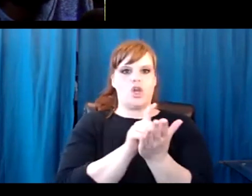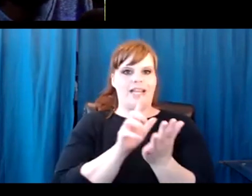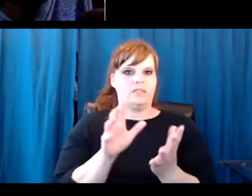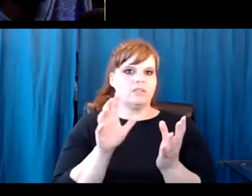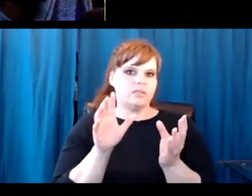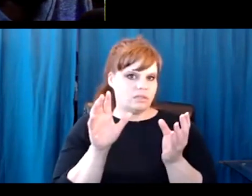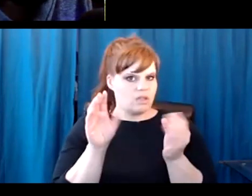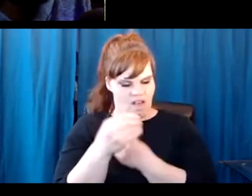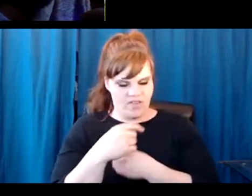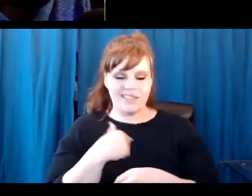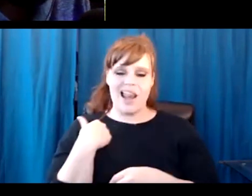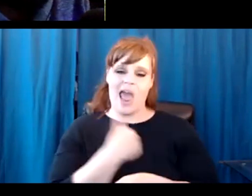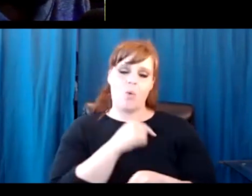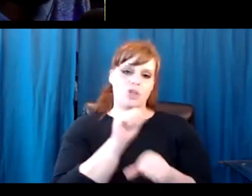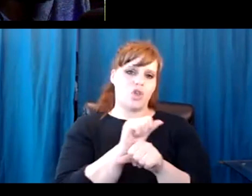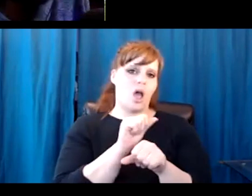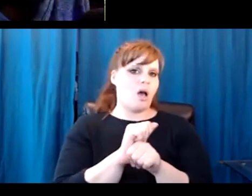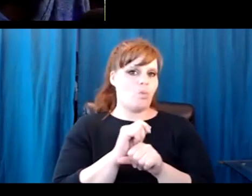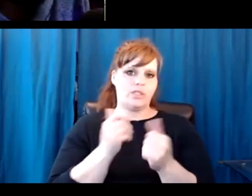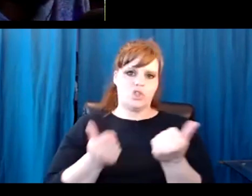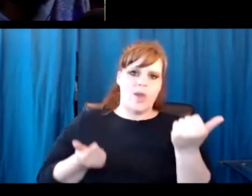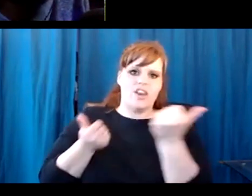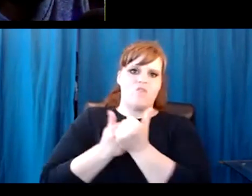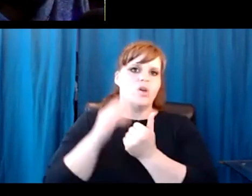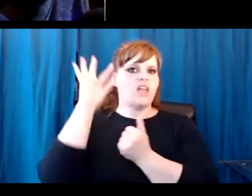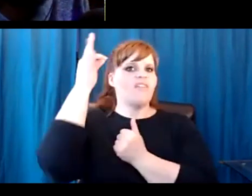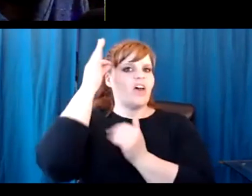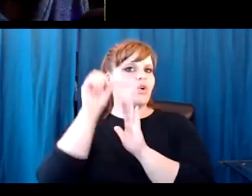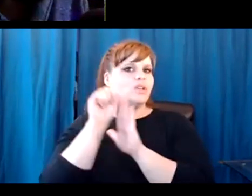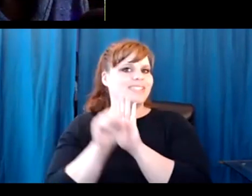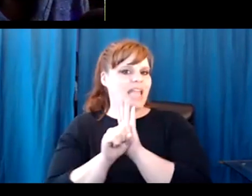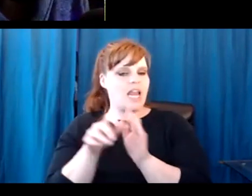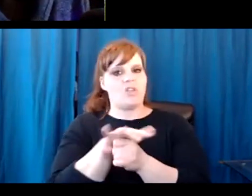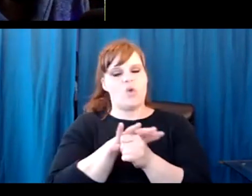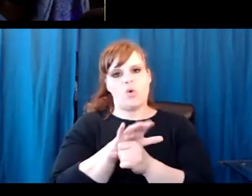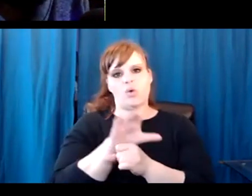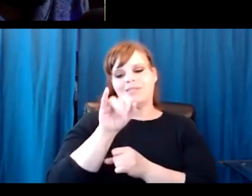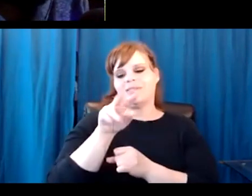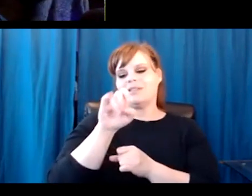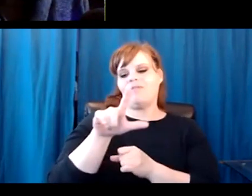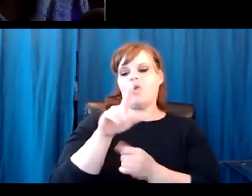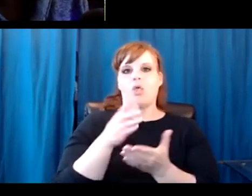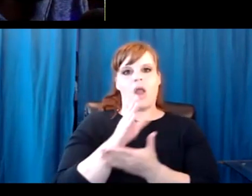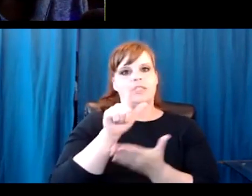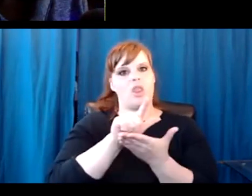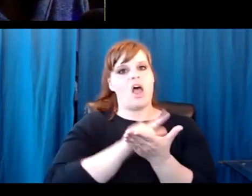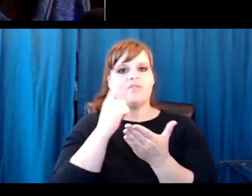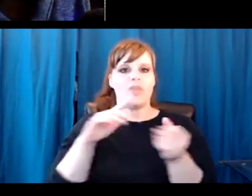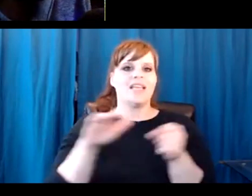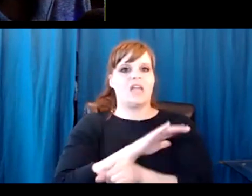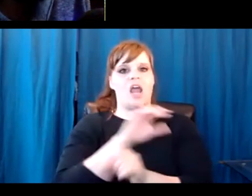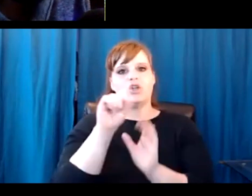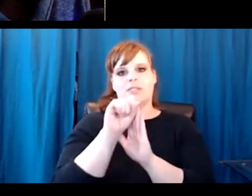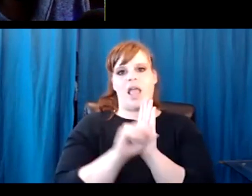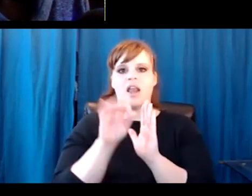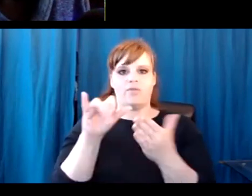job was to enforce federal, state, and local civil rights laws for the entire state of New York. And a